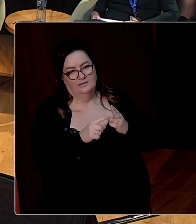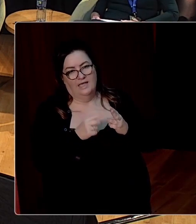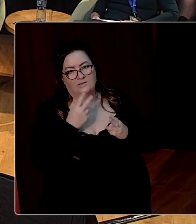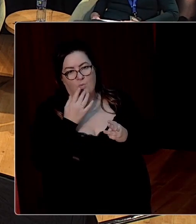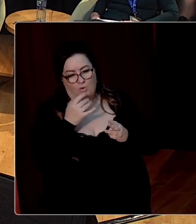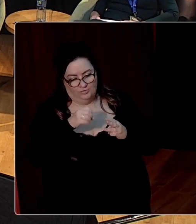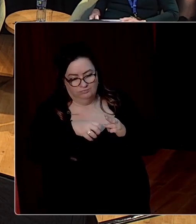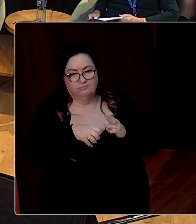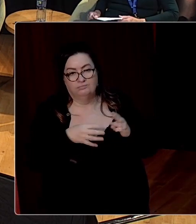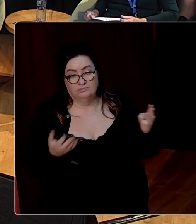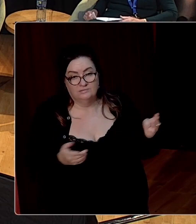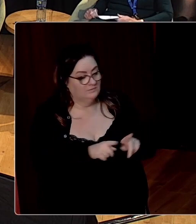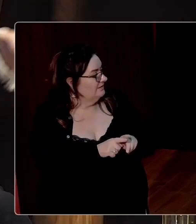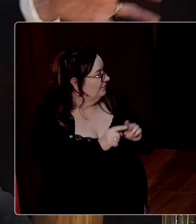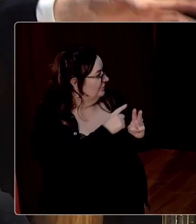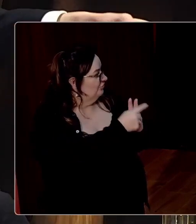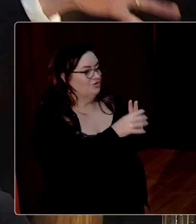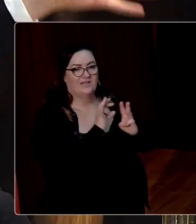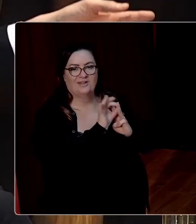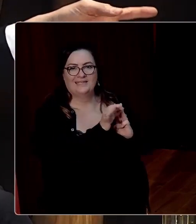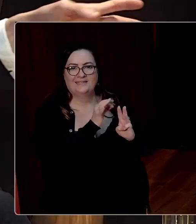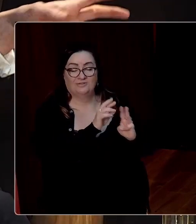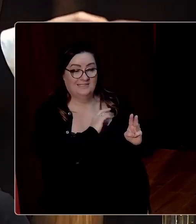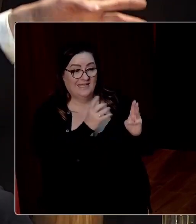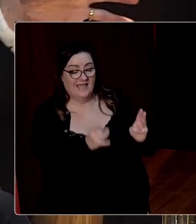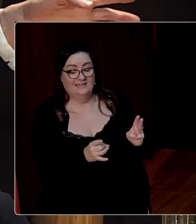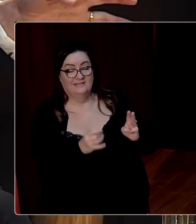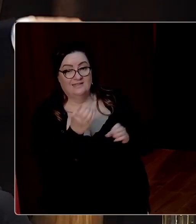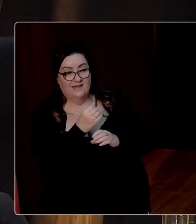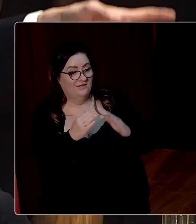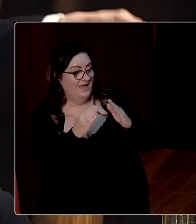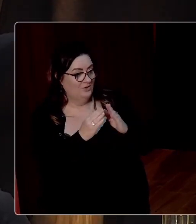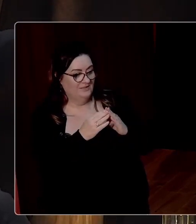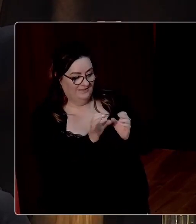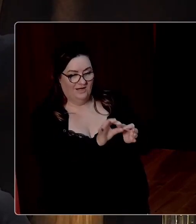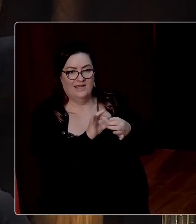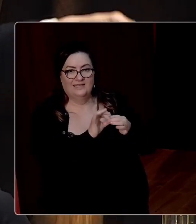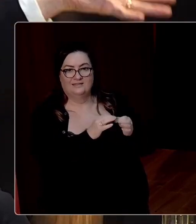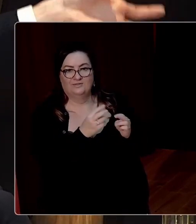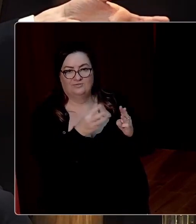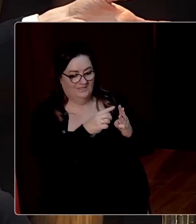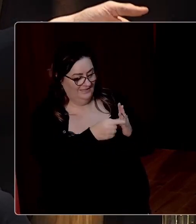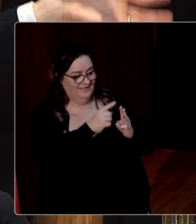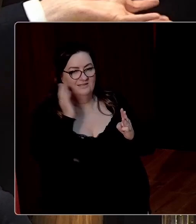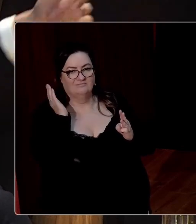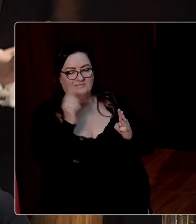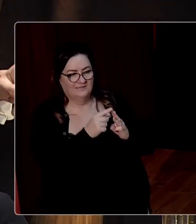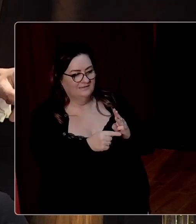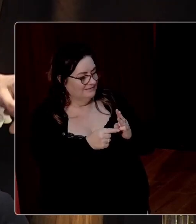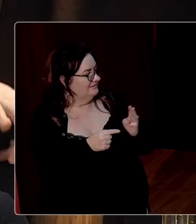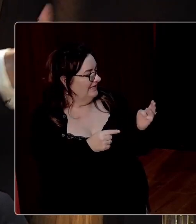And it just shows how the three are interlinked in terms of healthcare and housing, but also then we saw in terms of counter-revolutionary